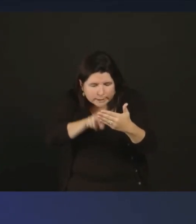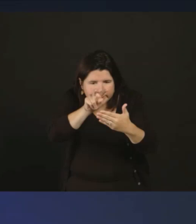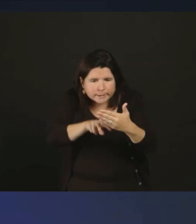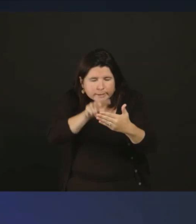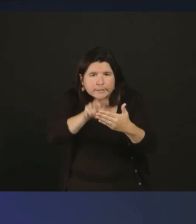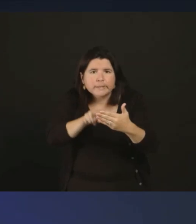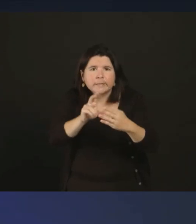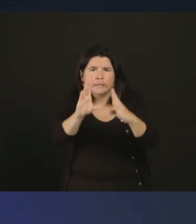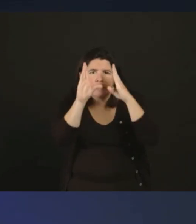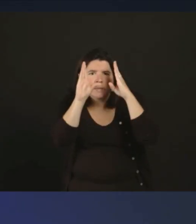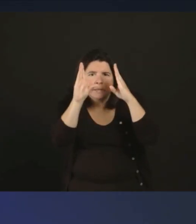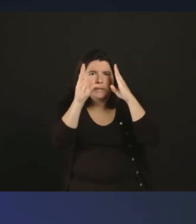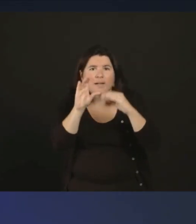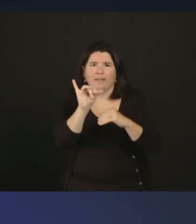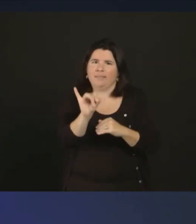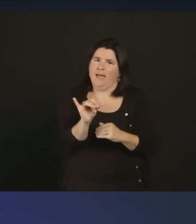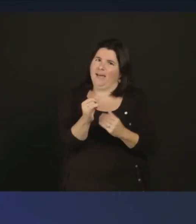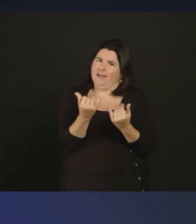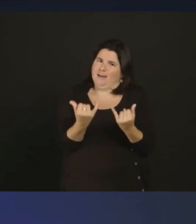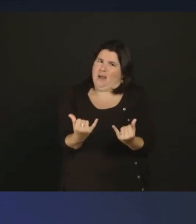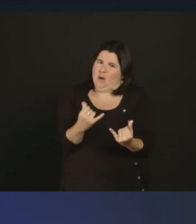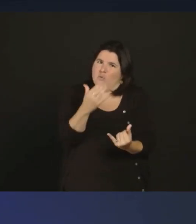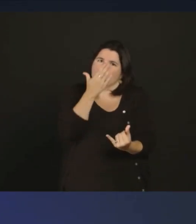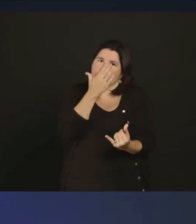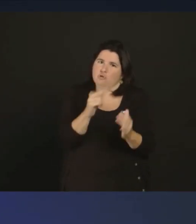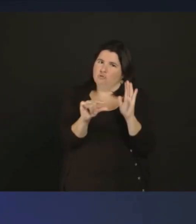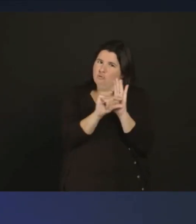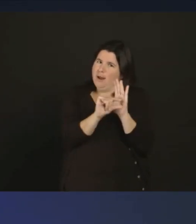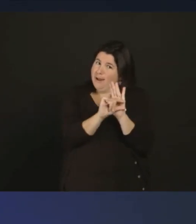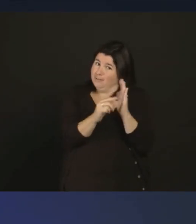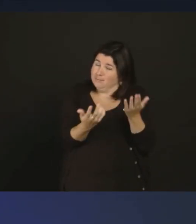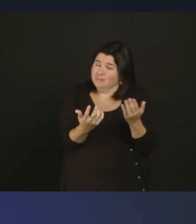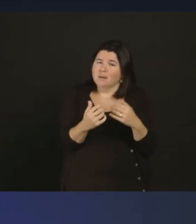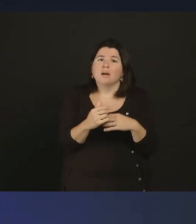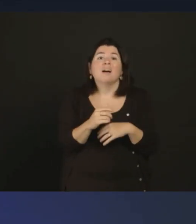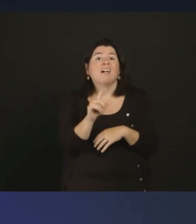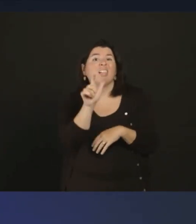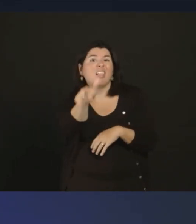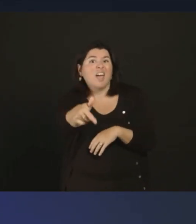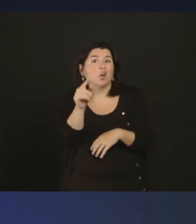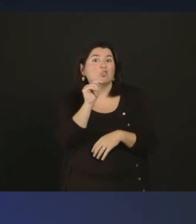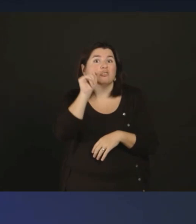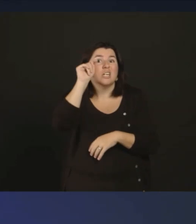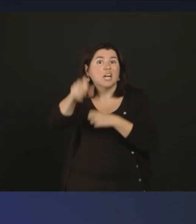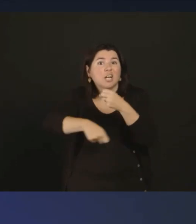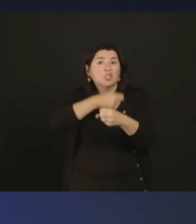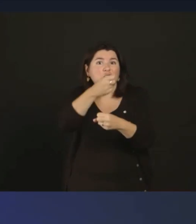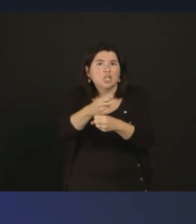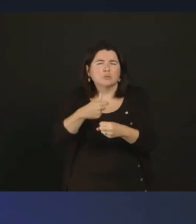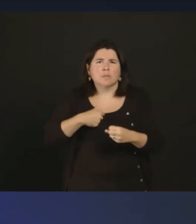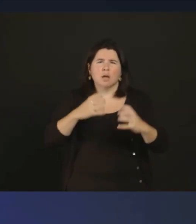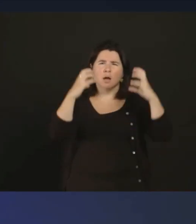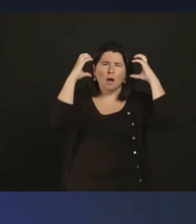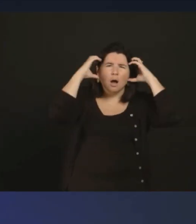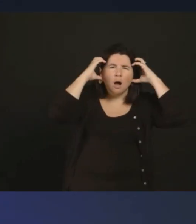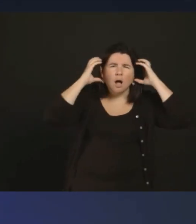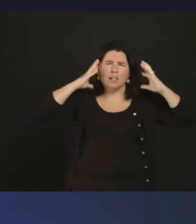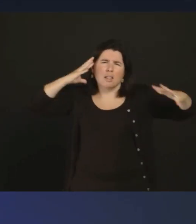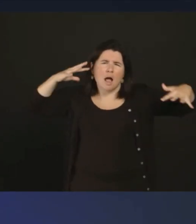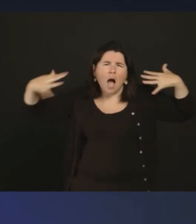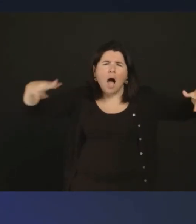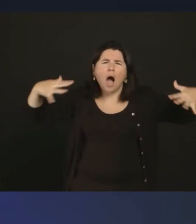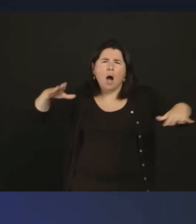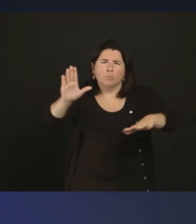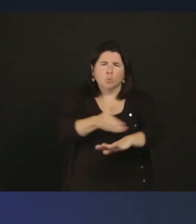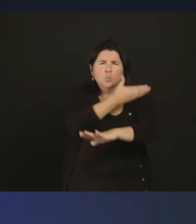for getting good grades. And later, in my teenage years, I spent hours blasting Van Halen and Earth, Wind &